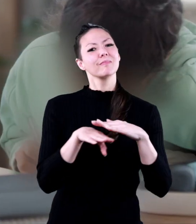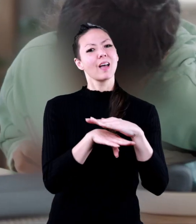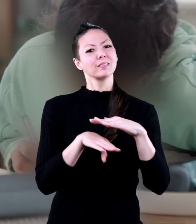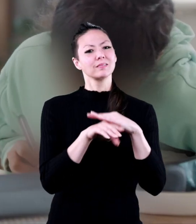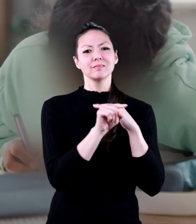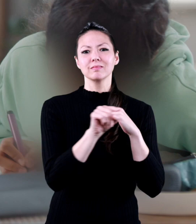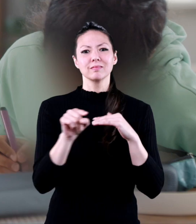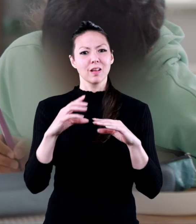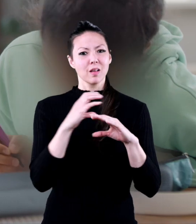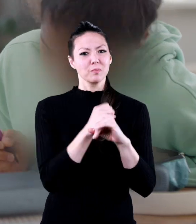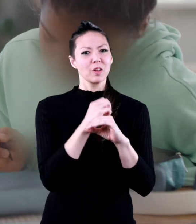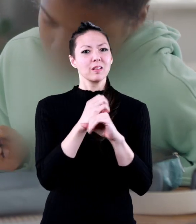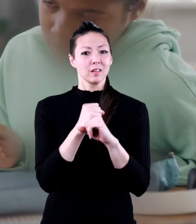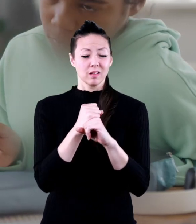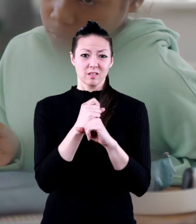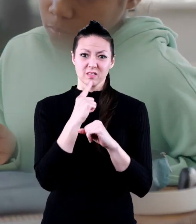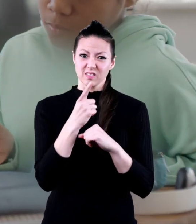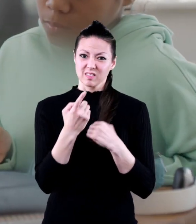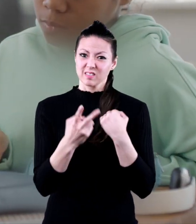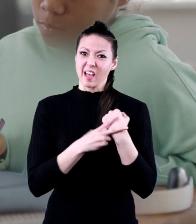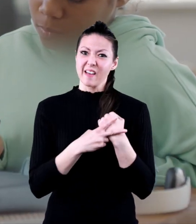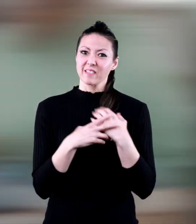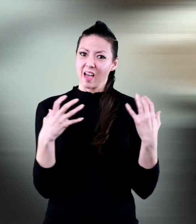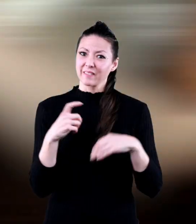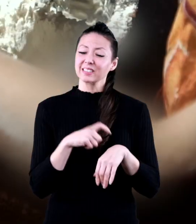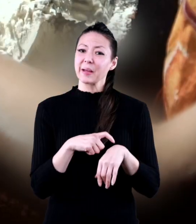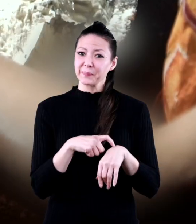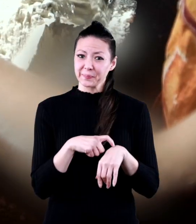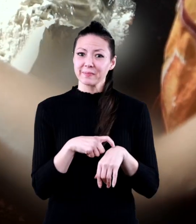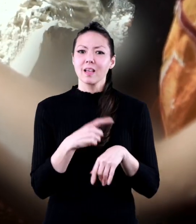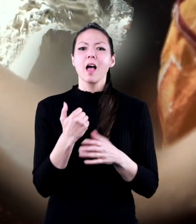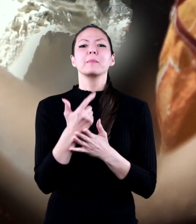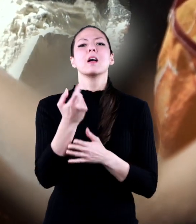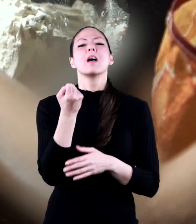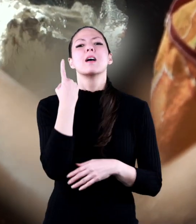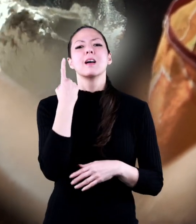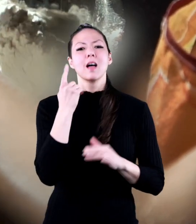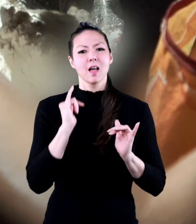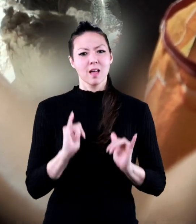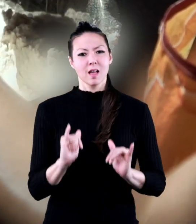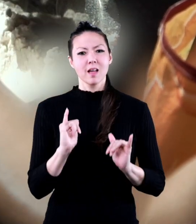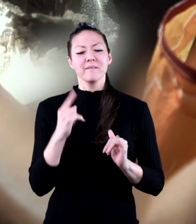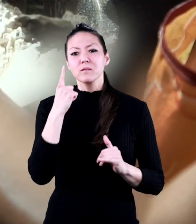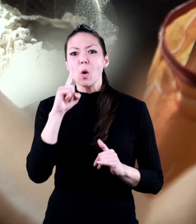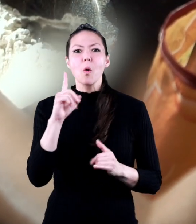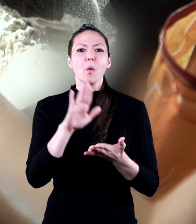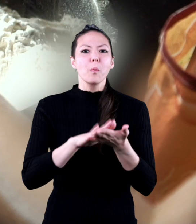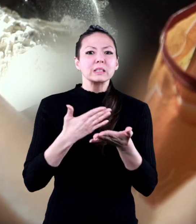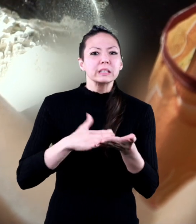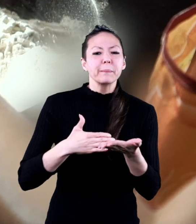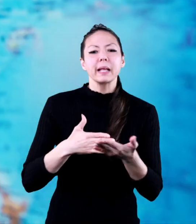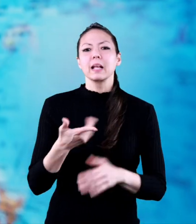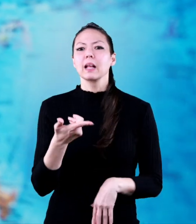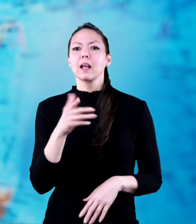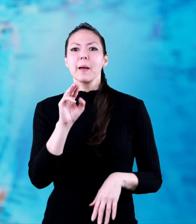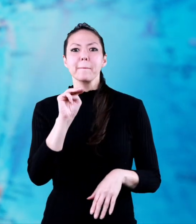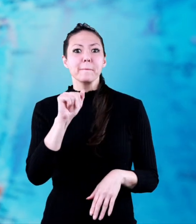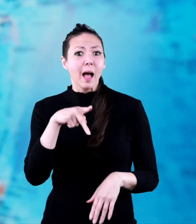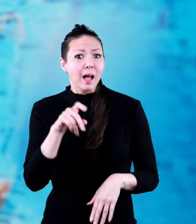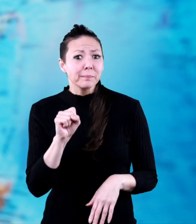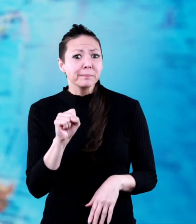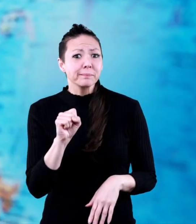Learning these basic abbreviations can save you lots of time and help you understand things like recipes